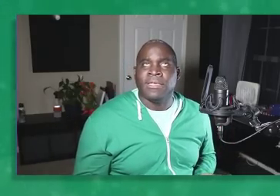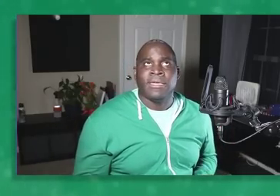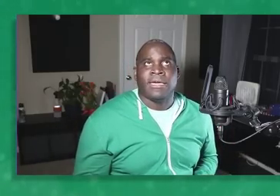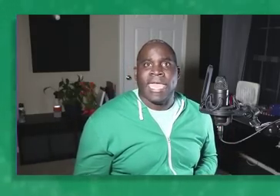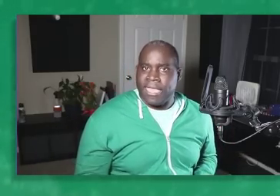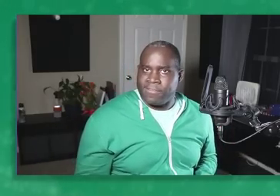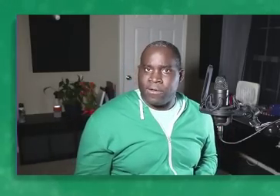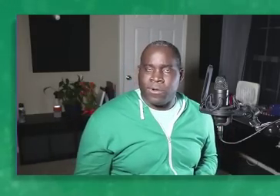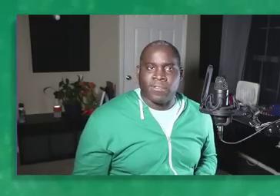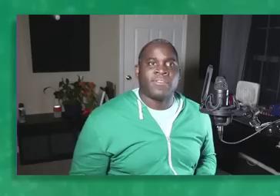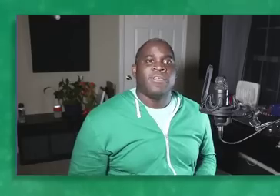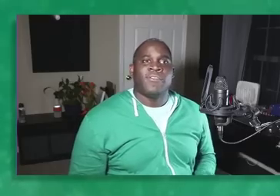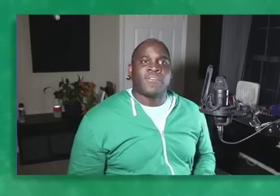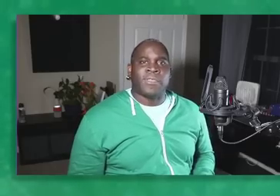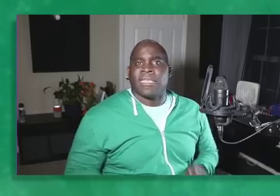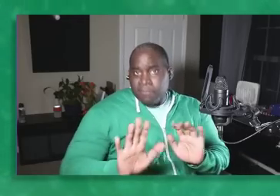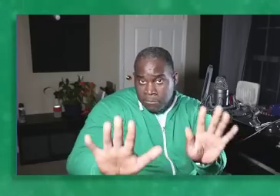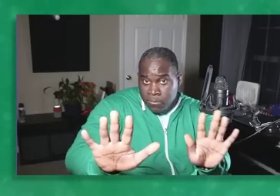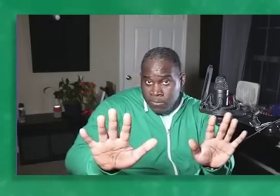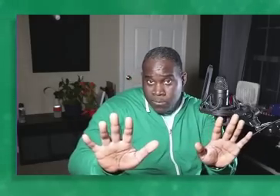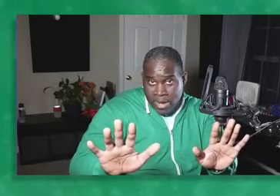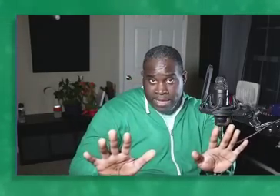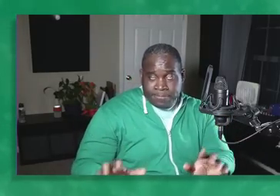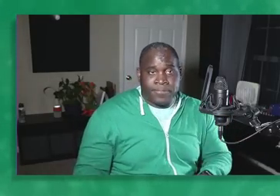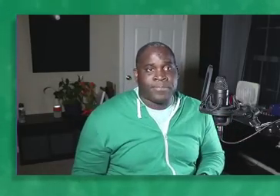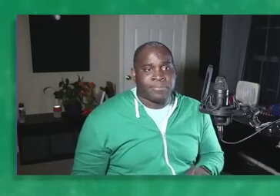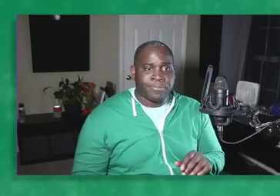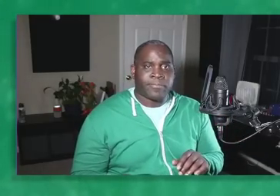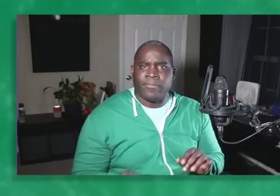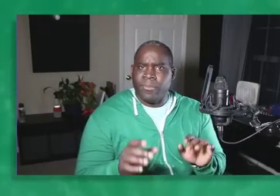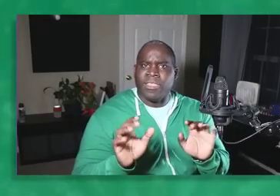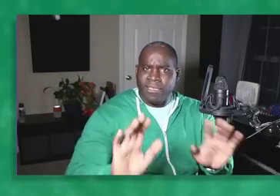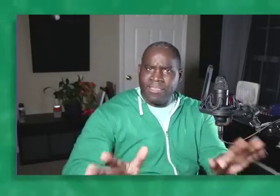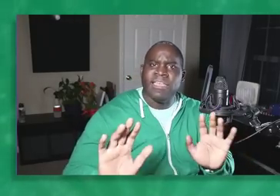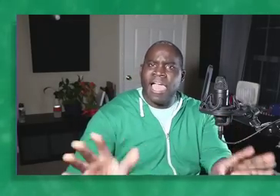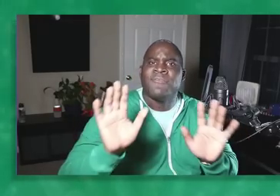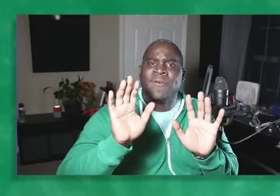are ASL words. So like, wait.